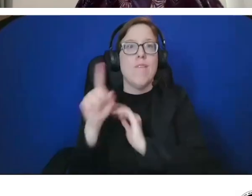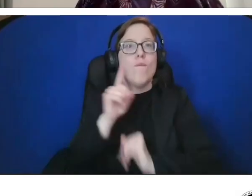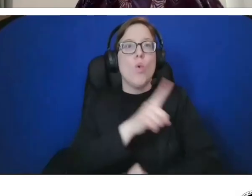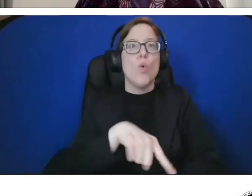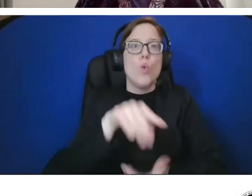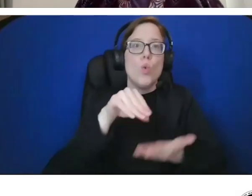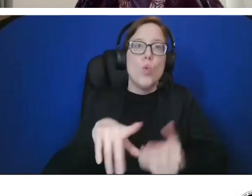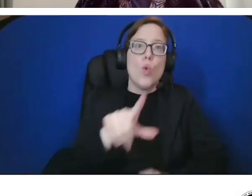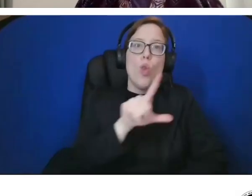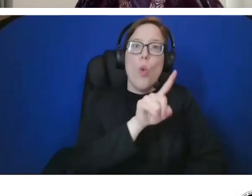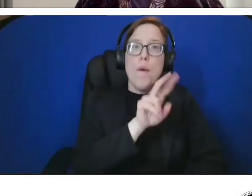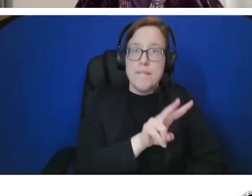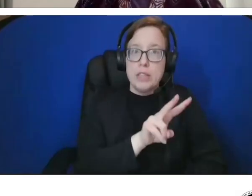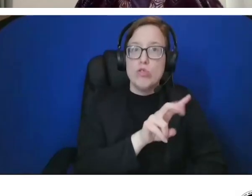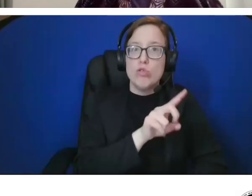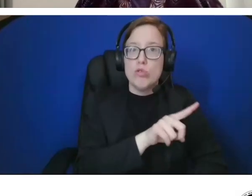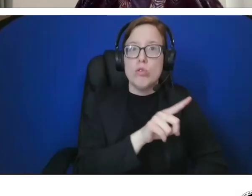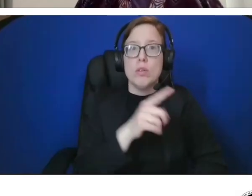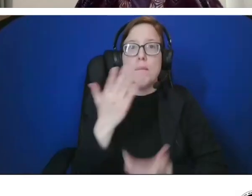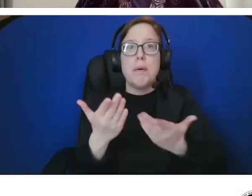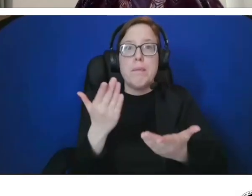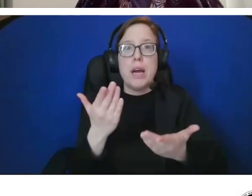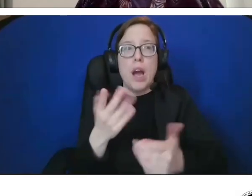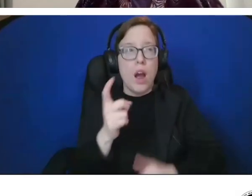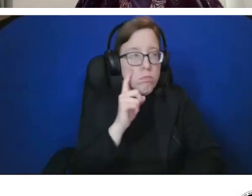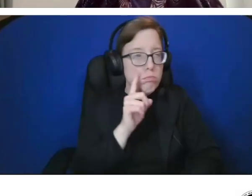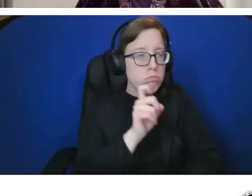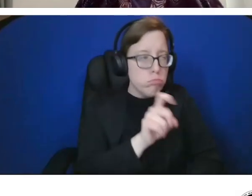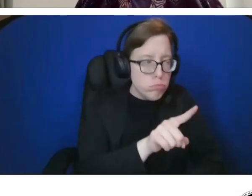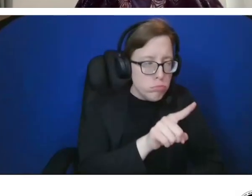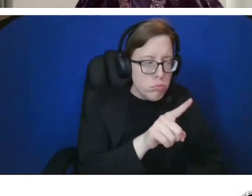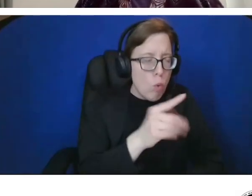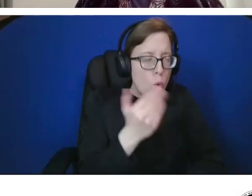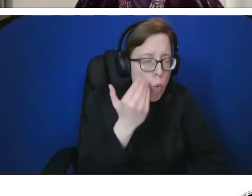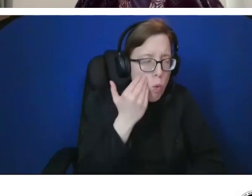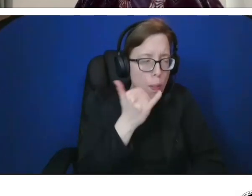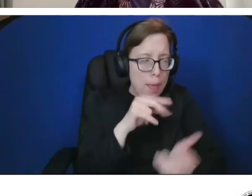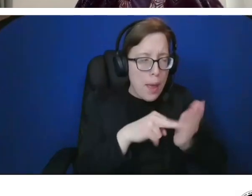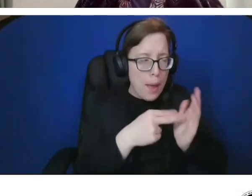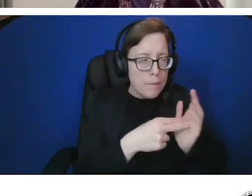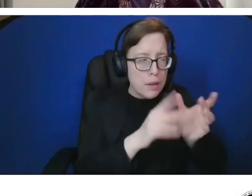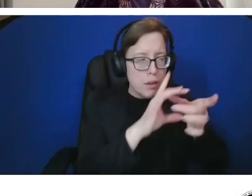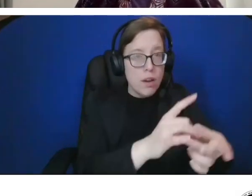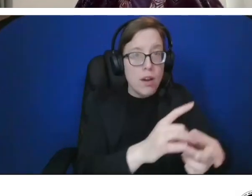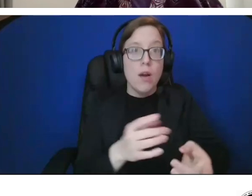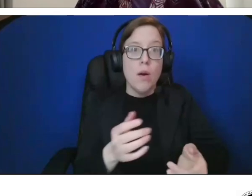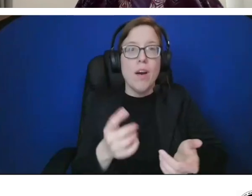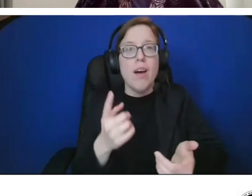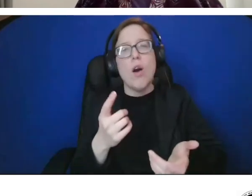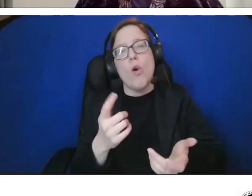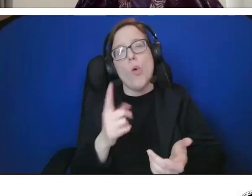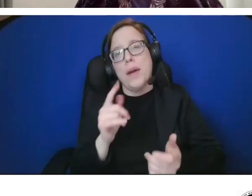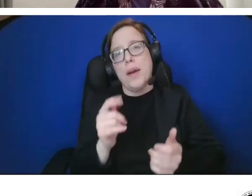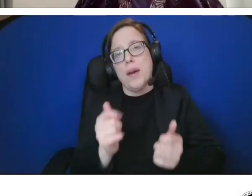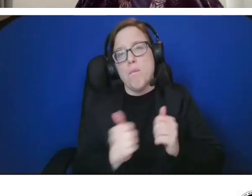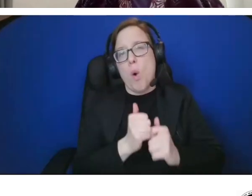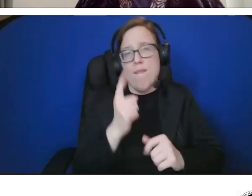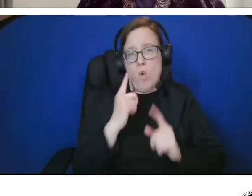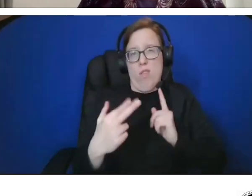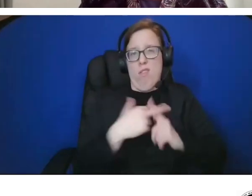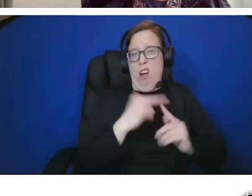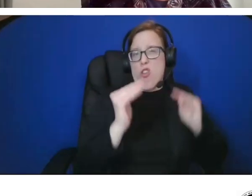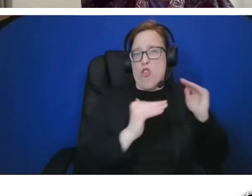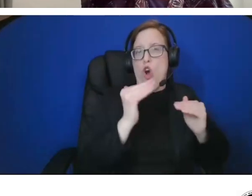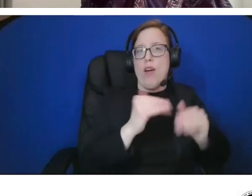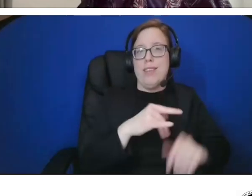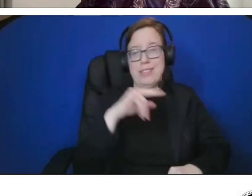have low vision who might be able to know what those mean, but also perhaps mostly for adults.